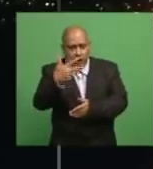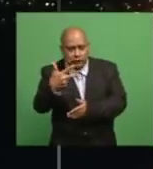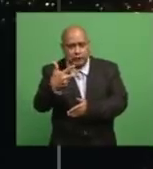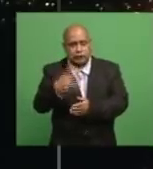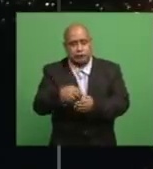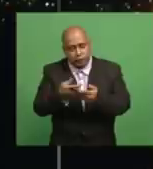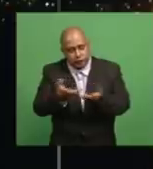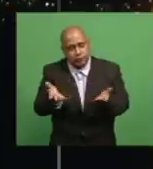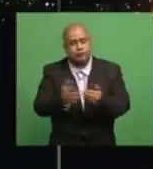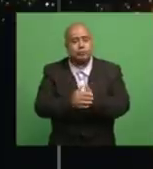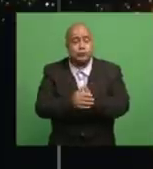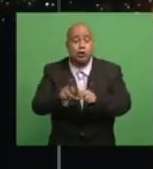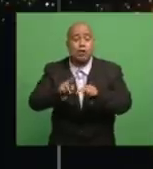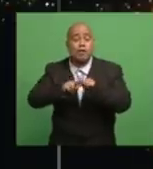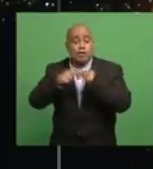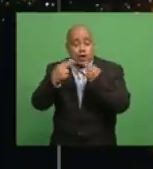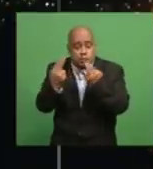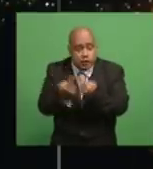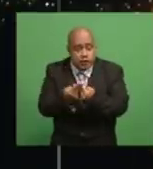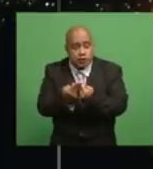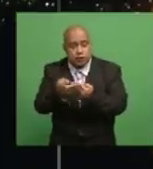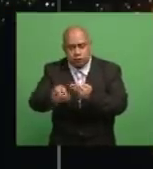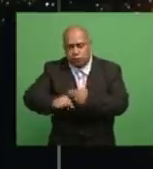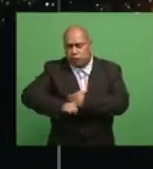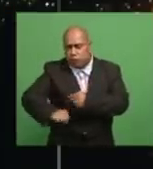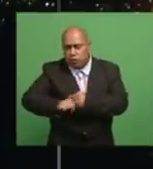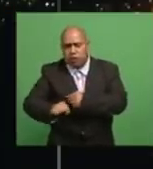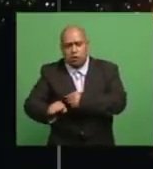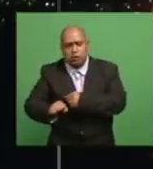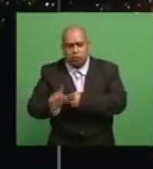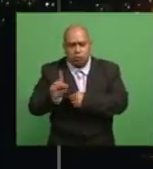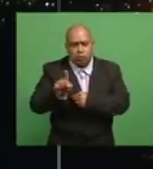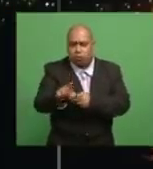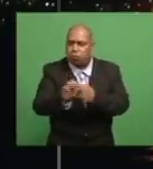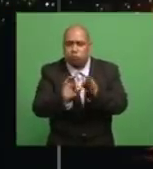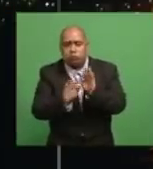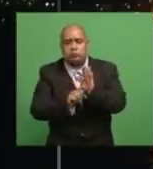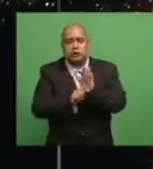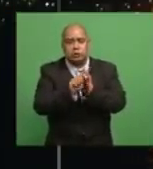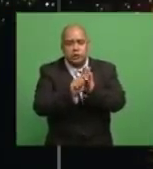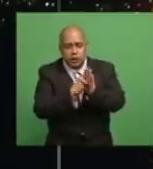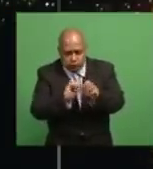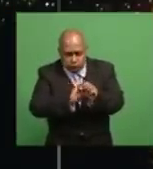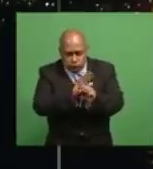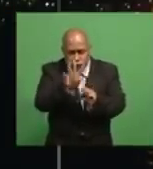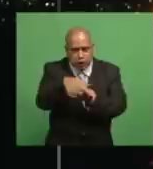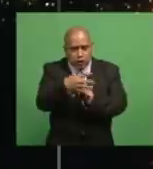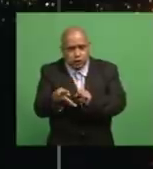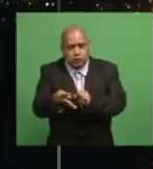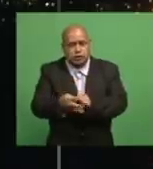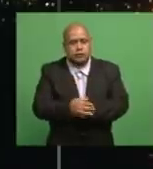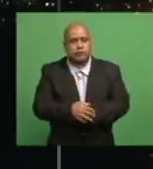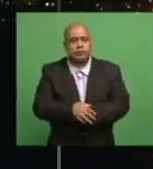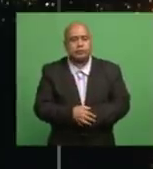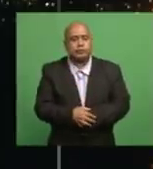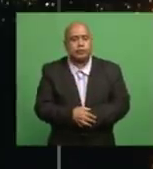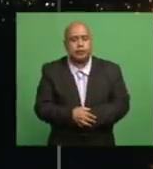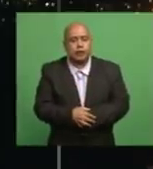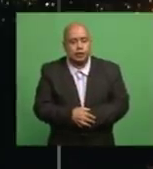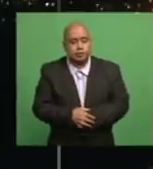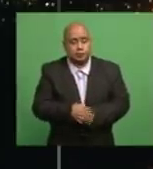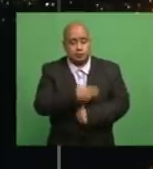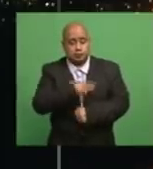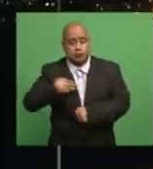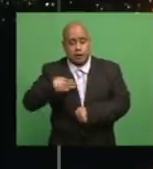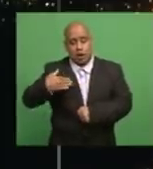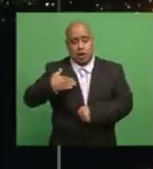families from Suva have refused screening for temperatures amid the COVID-19 pandemic. Health Minister Dr. Iferemi Mbete